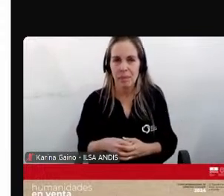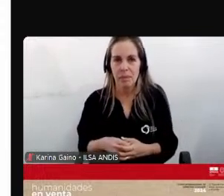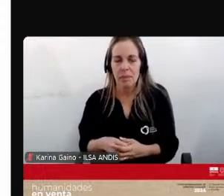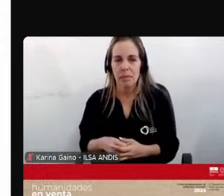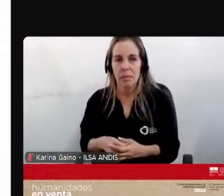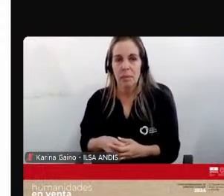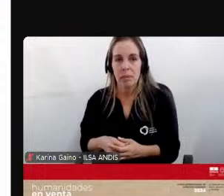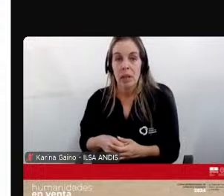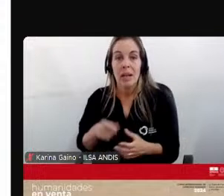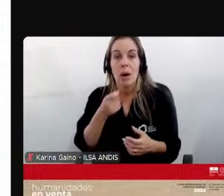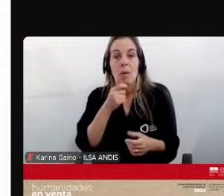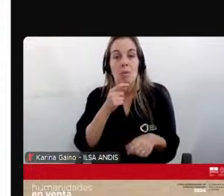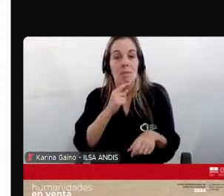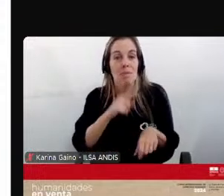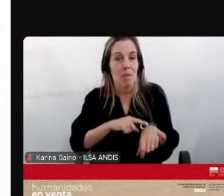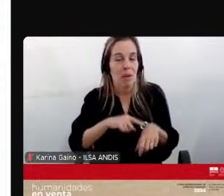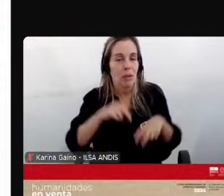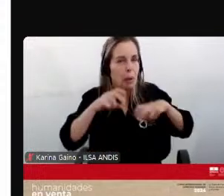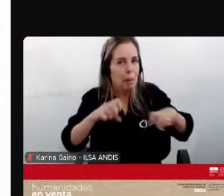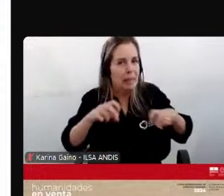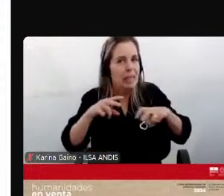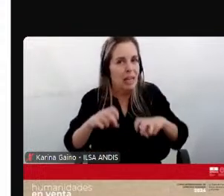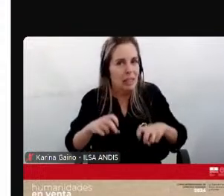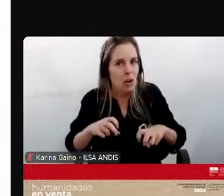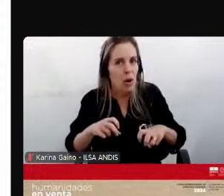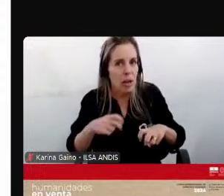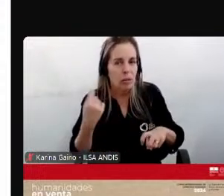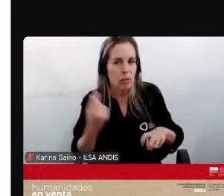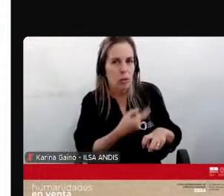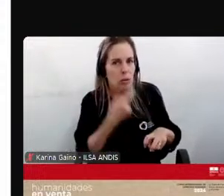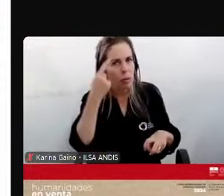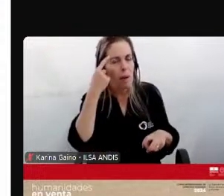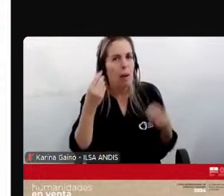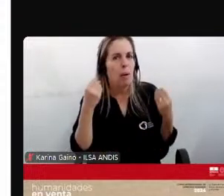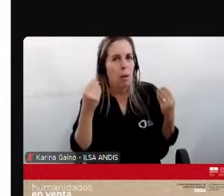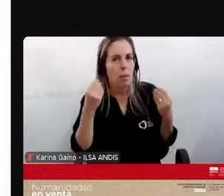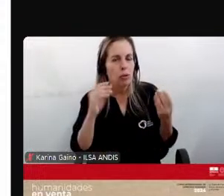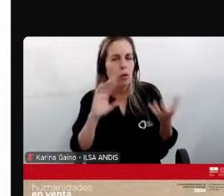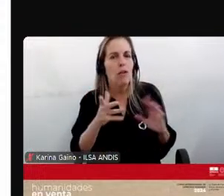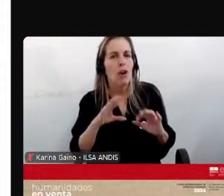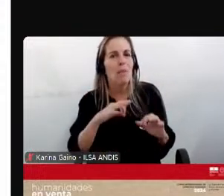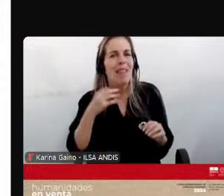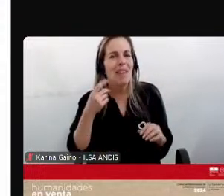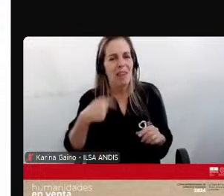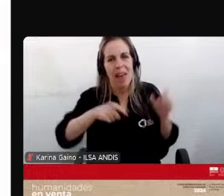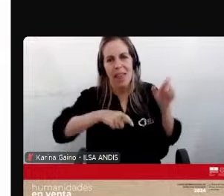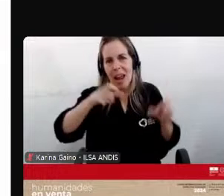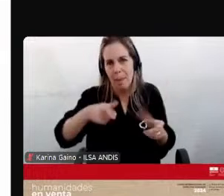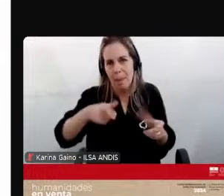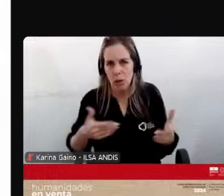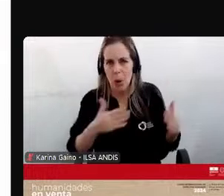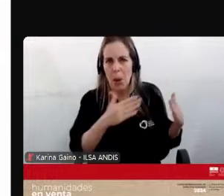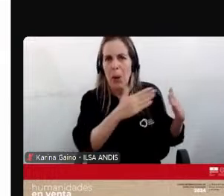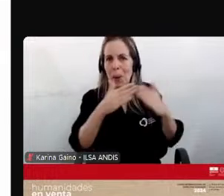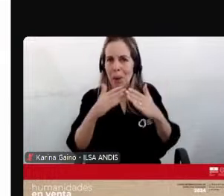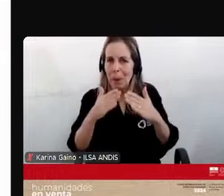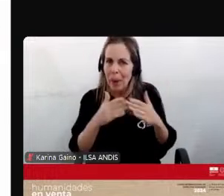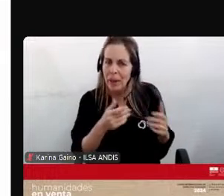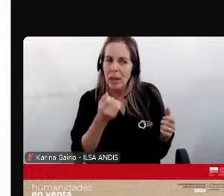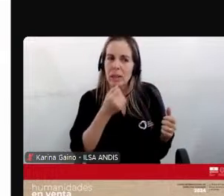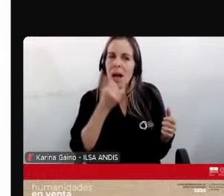condition deficits are. So do the houses have electricity, sufficient space? Do they have running